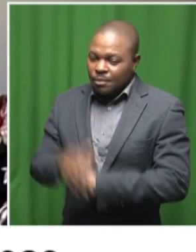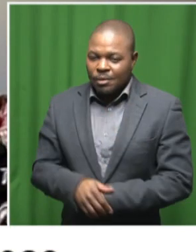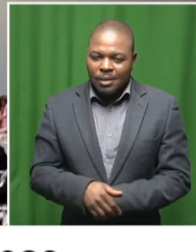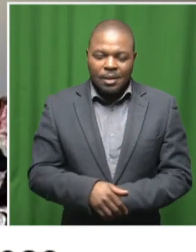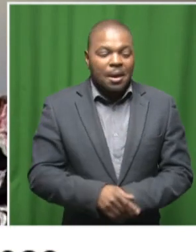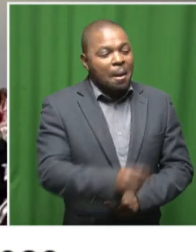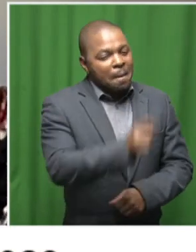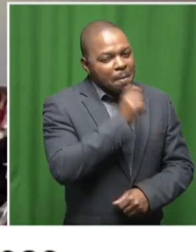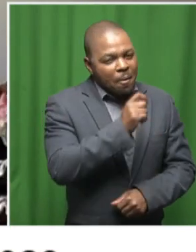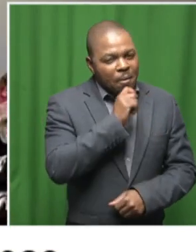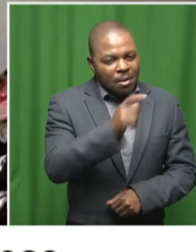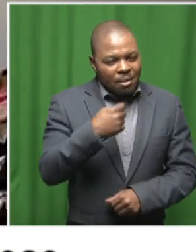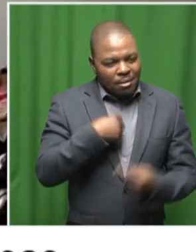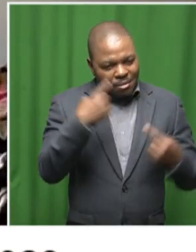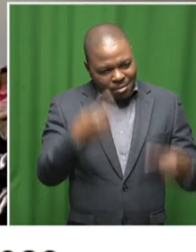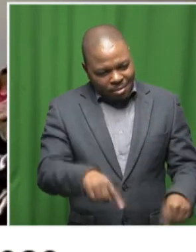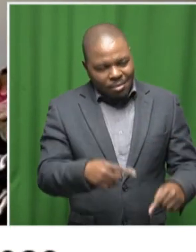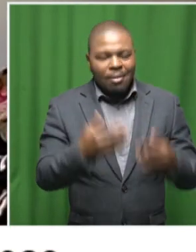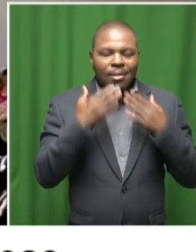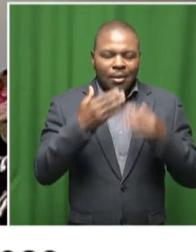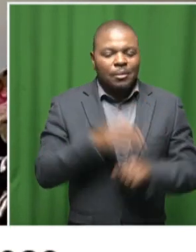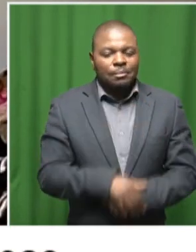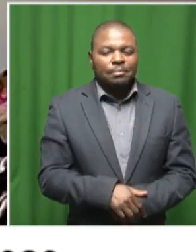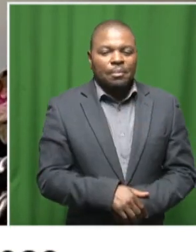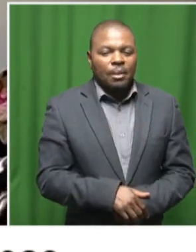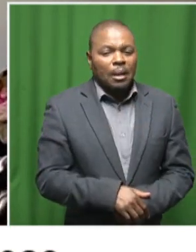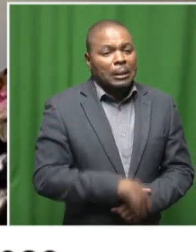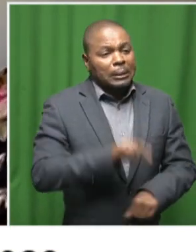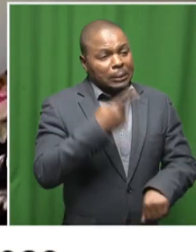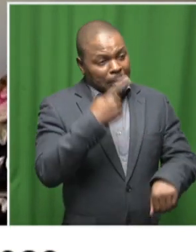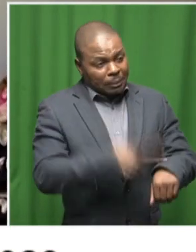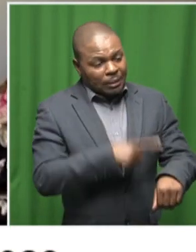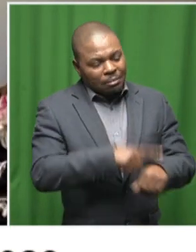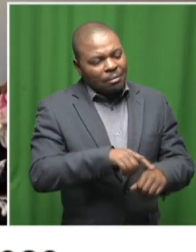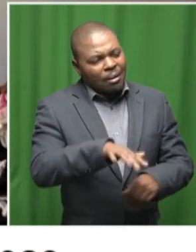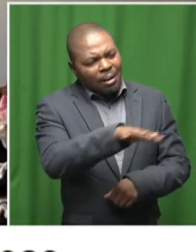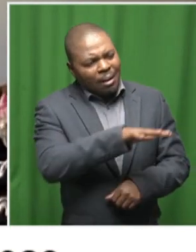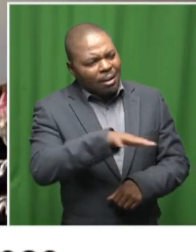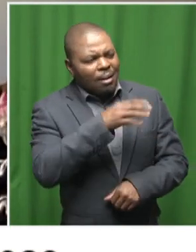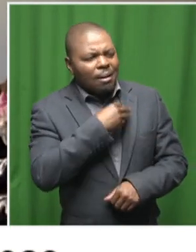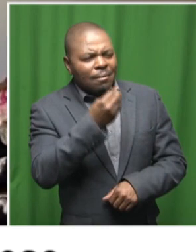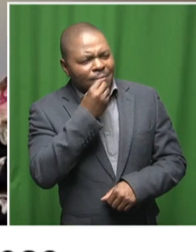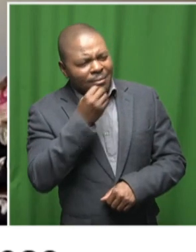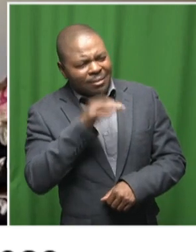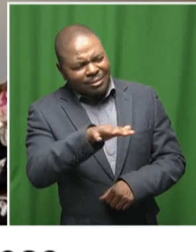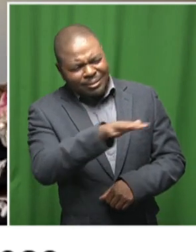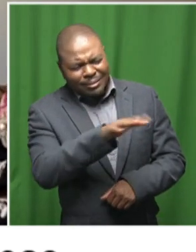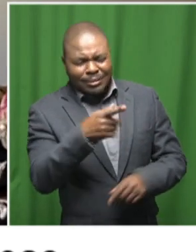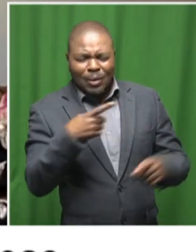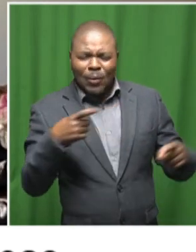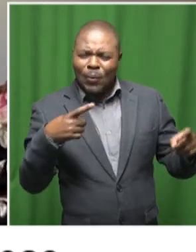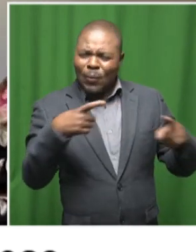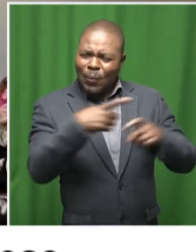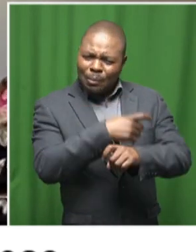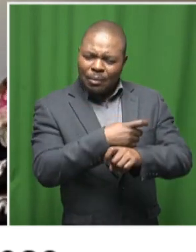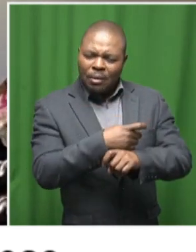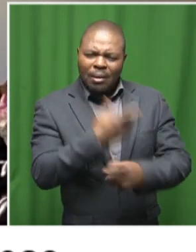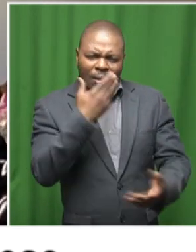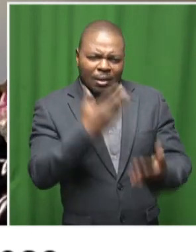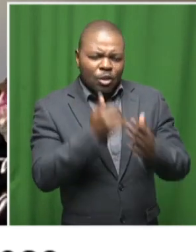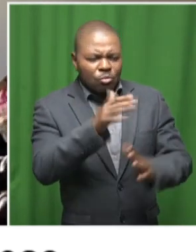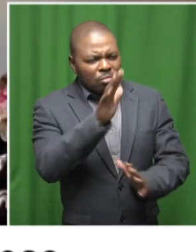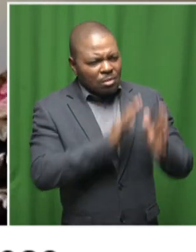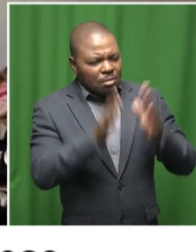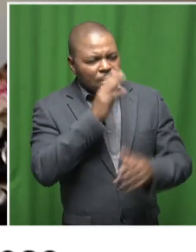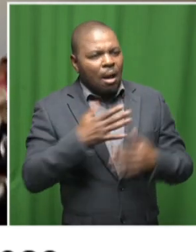and thank you for having me. Well, sometimes, the world of nutrition appears incredibly complicated. So how would you simplify healthy